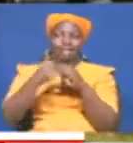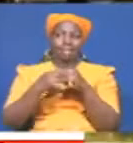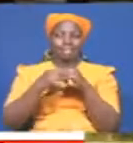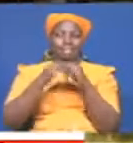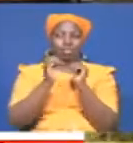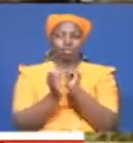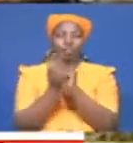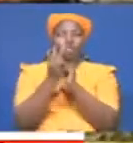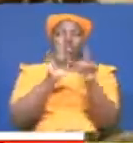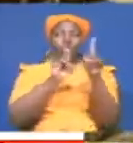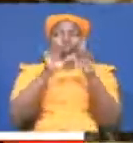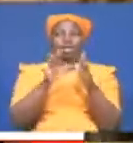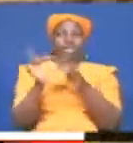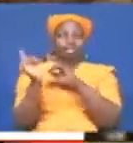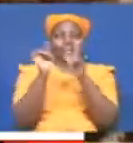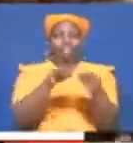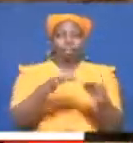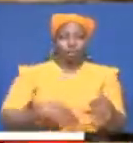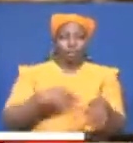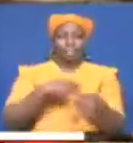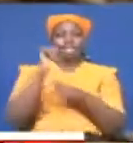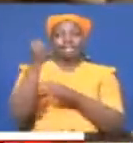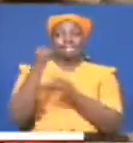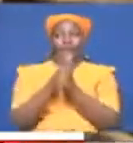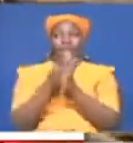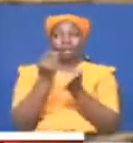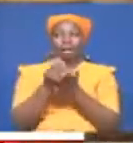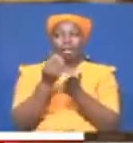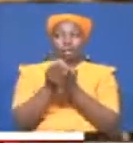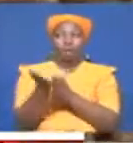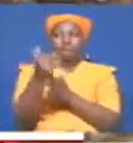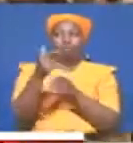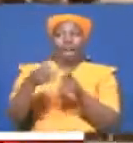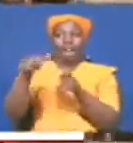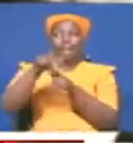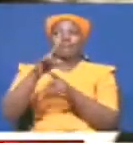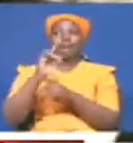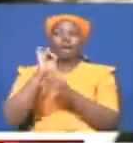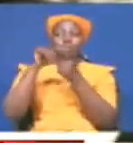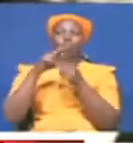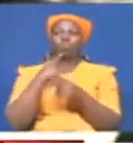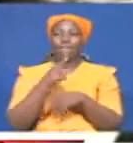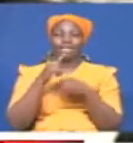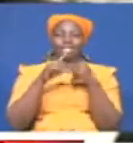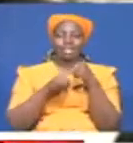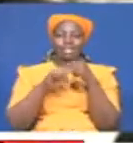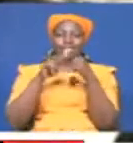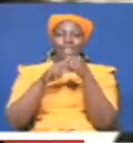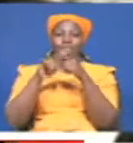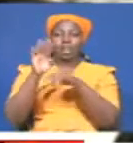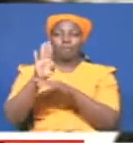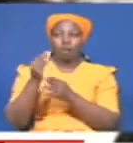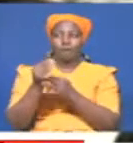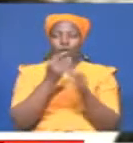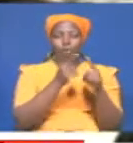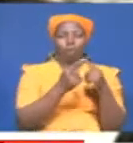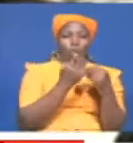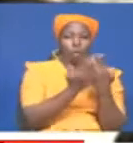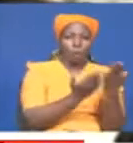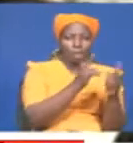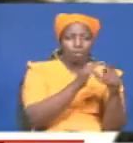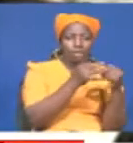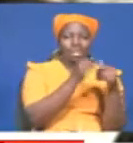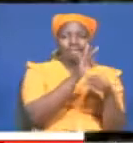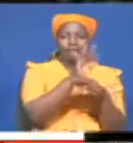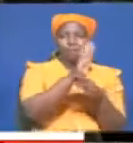924,812 tourists visited Kenya, with revenue doubling to 167 billion shillings compared to 83 billion shillings earned during